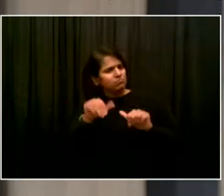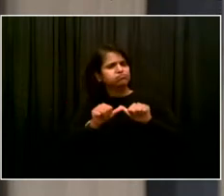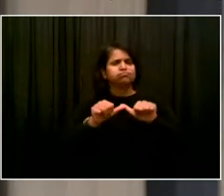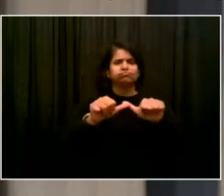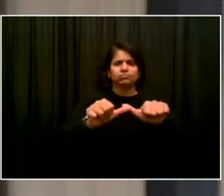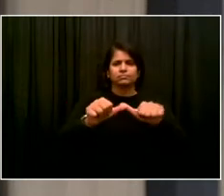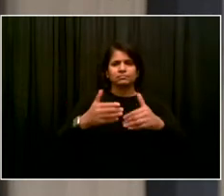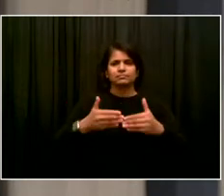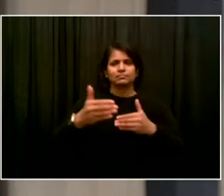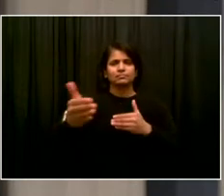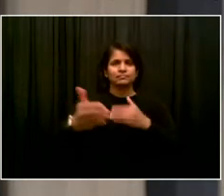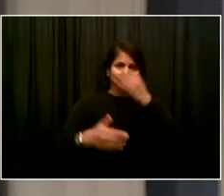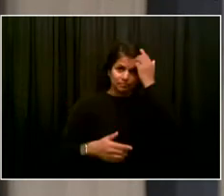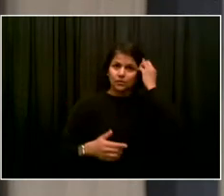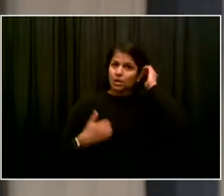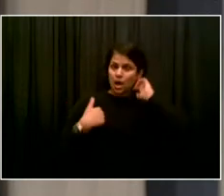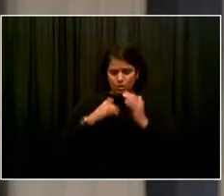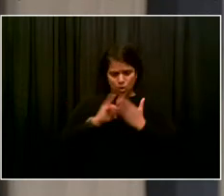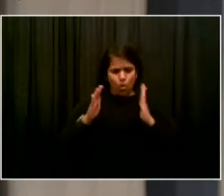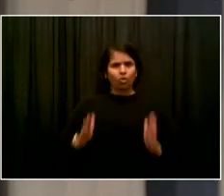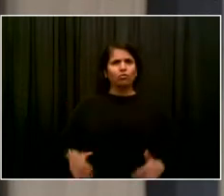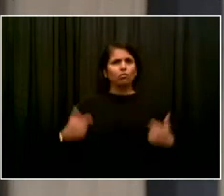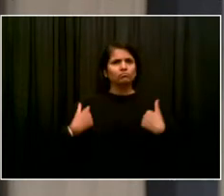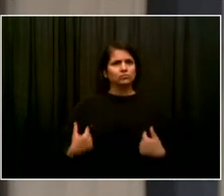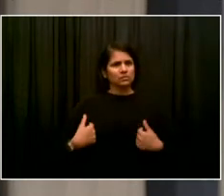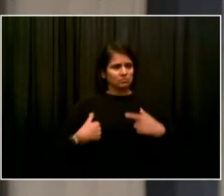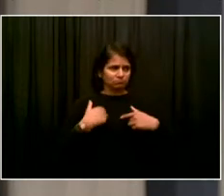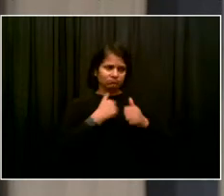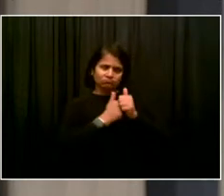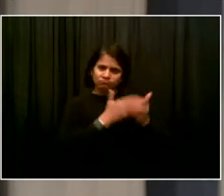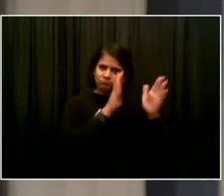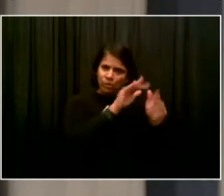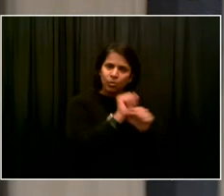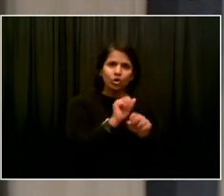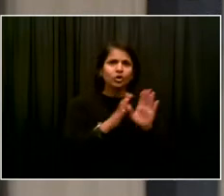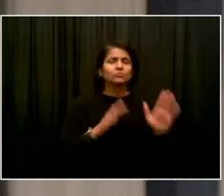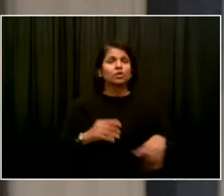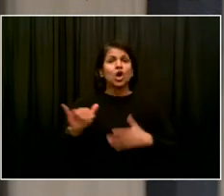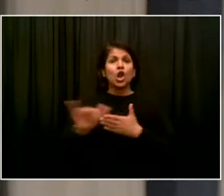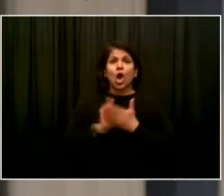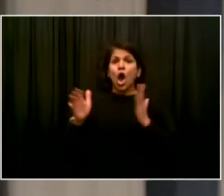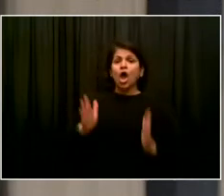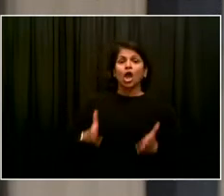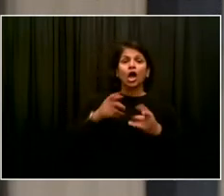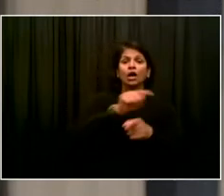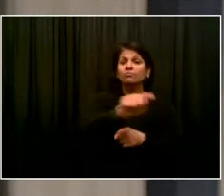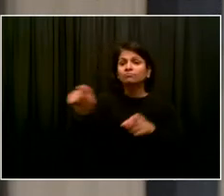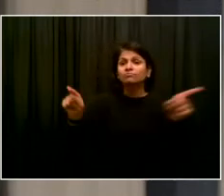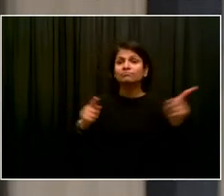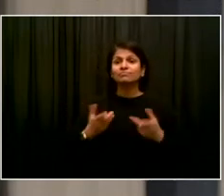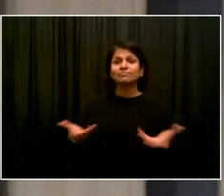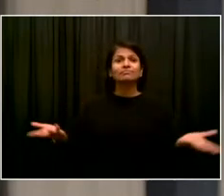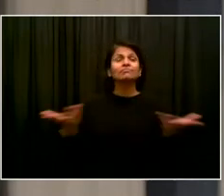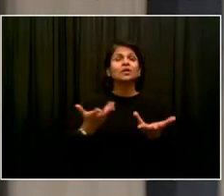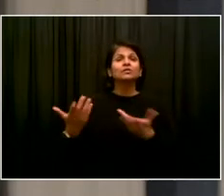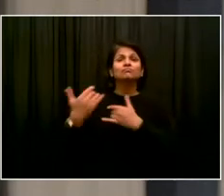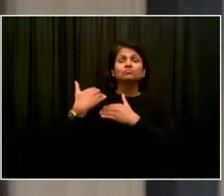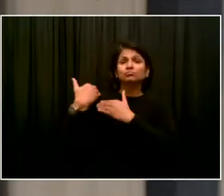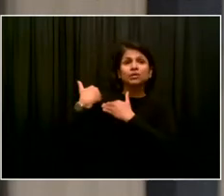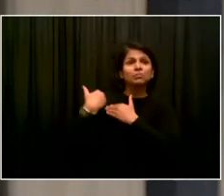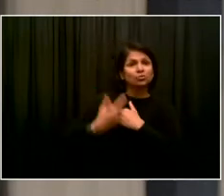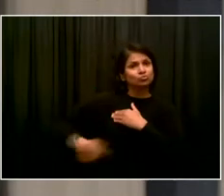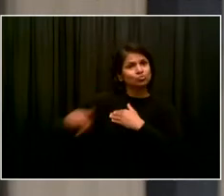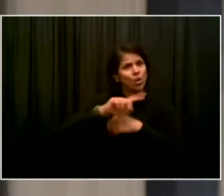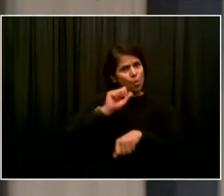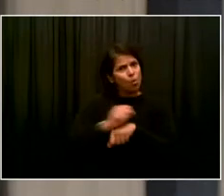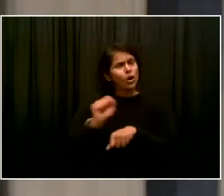that. And you know, as New Yorkers, it's up to all of us, you know, to keep this city great and to make it a better